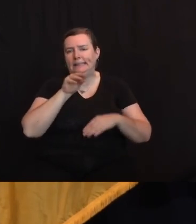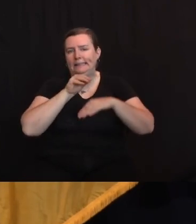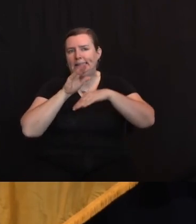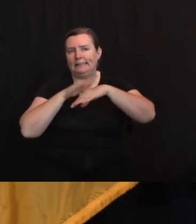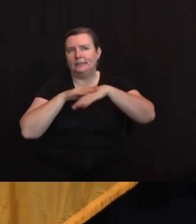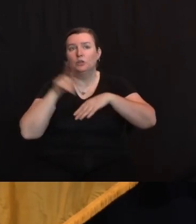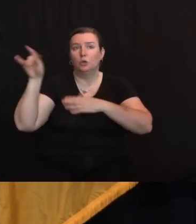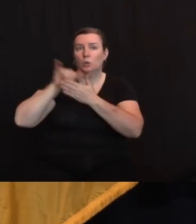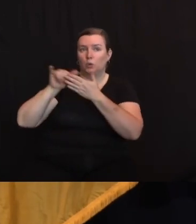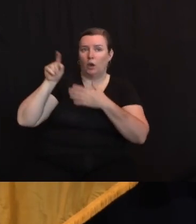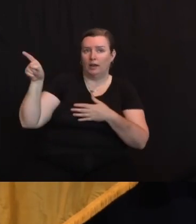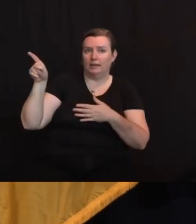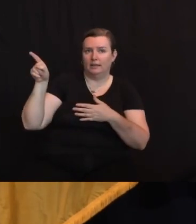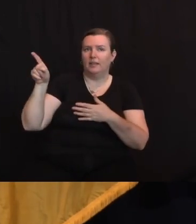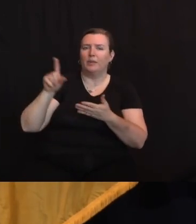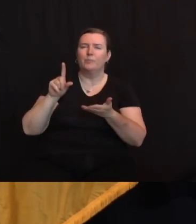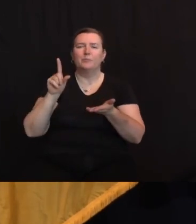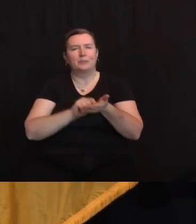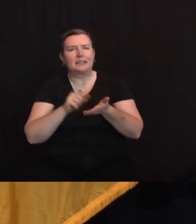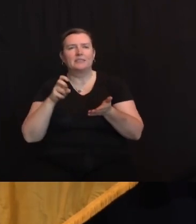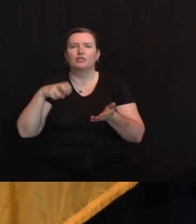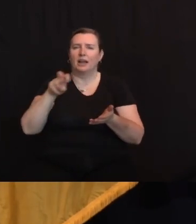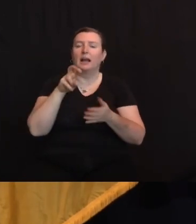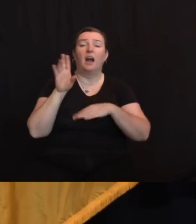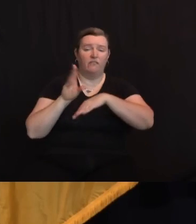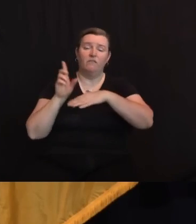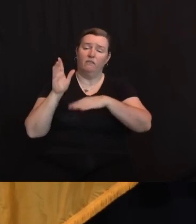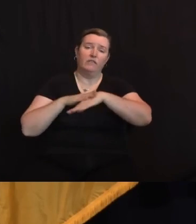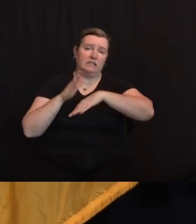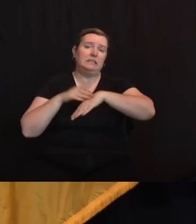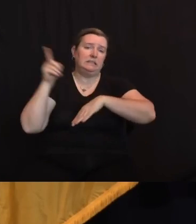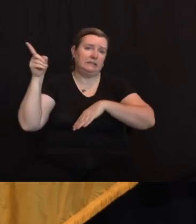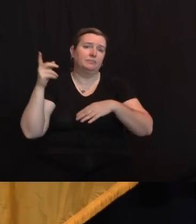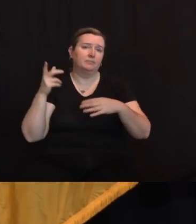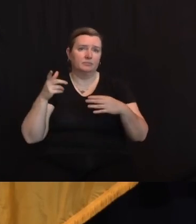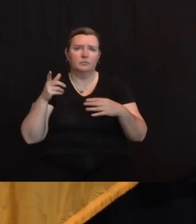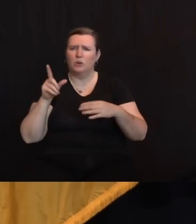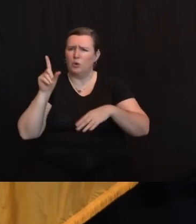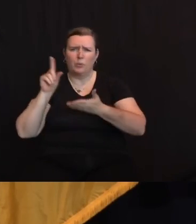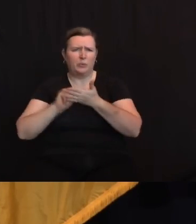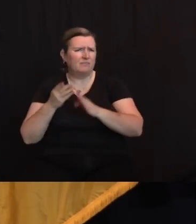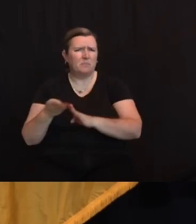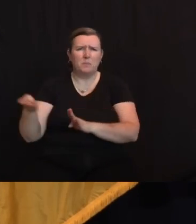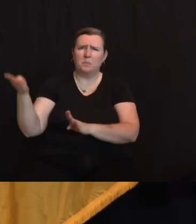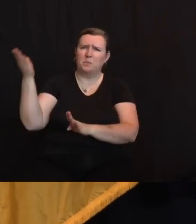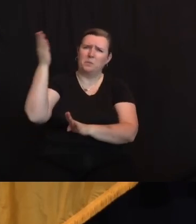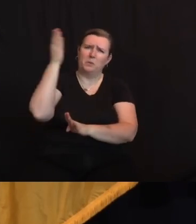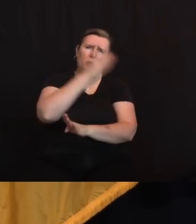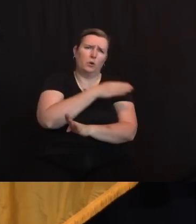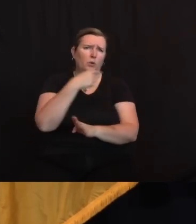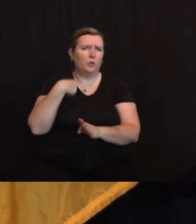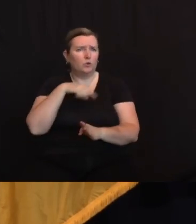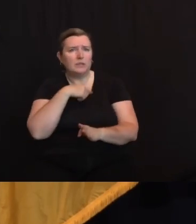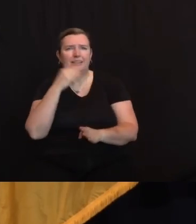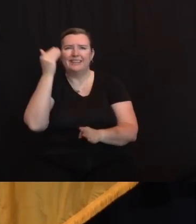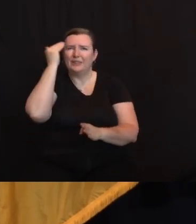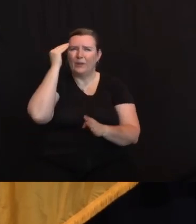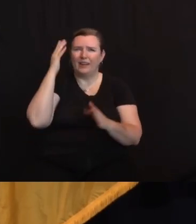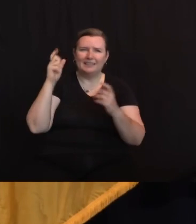this before, that we put out before we had all of the the underpinning elements of it in